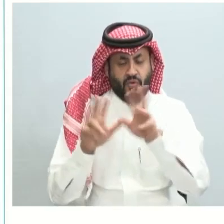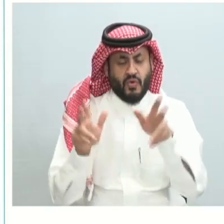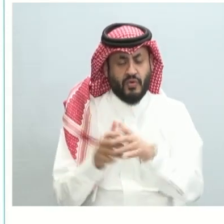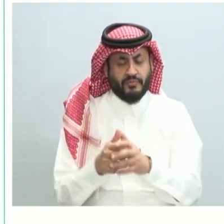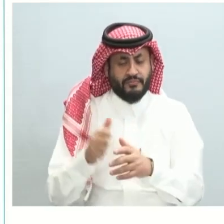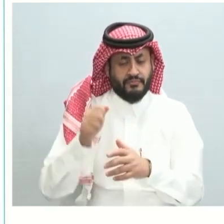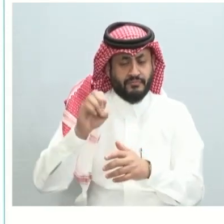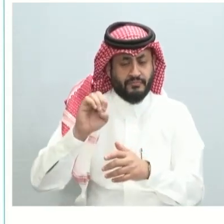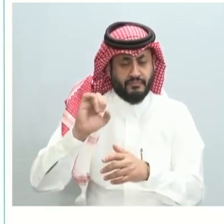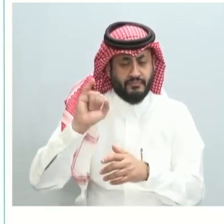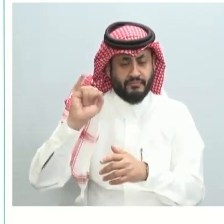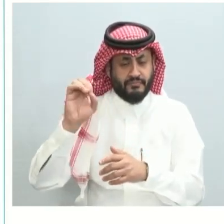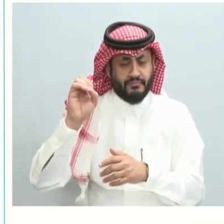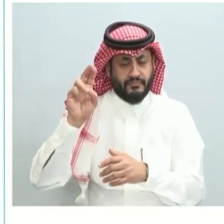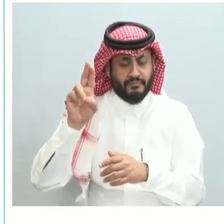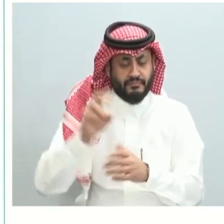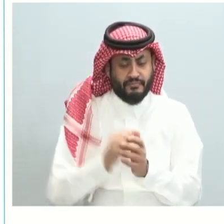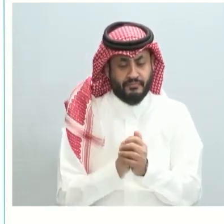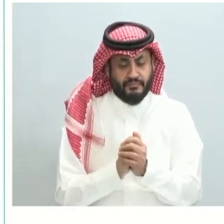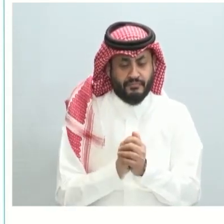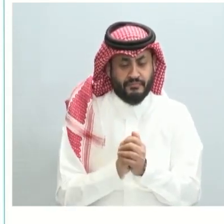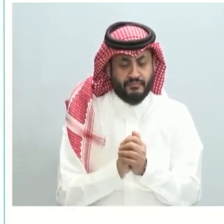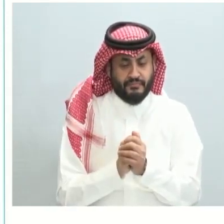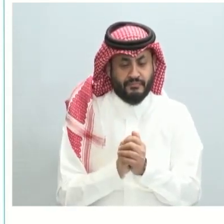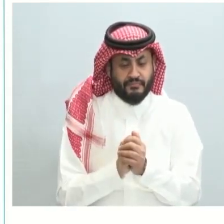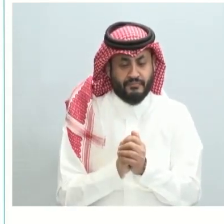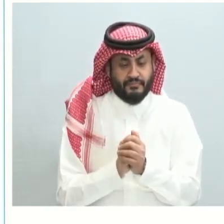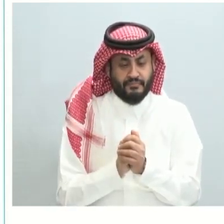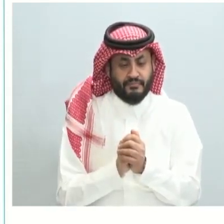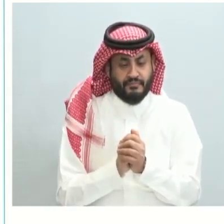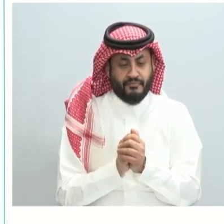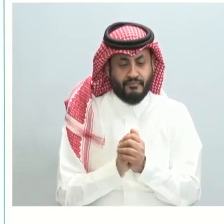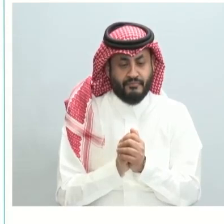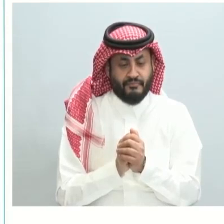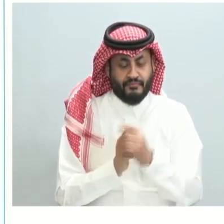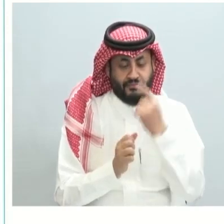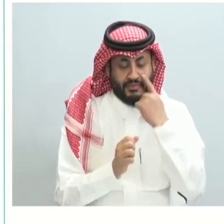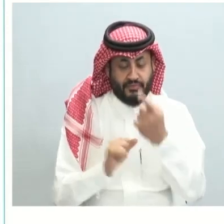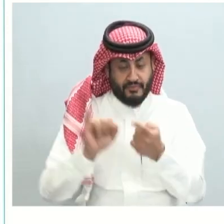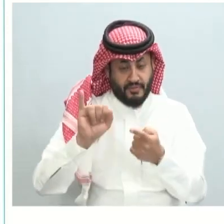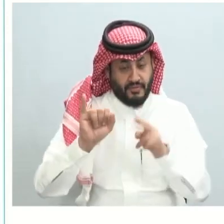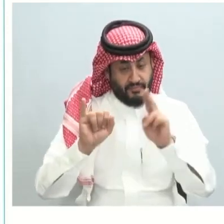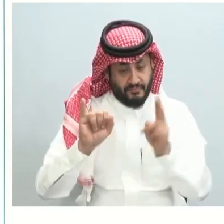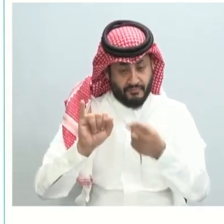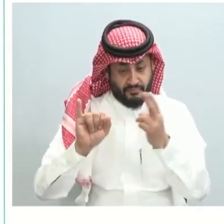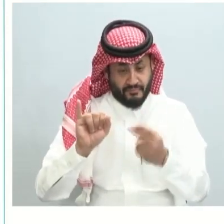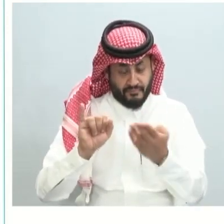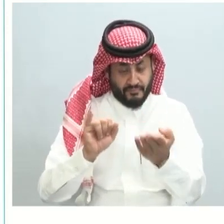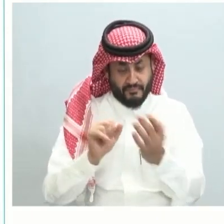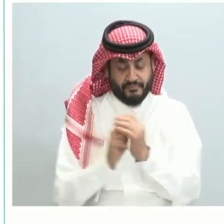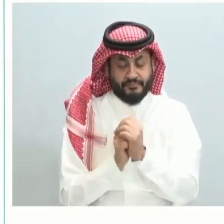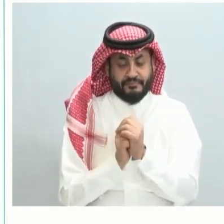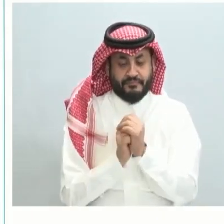these vowels and even letter I. So try it. It is important that you are able